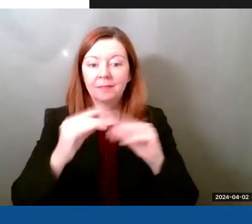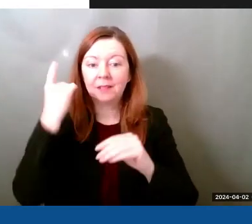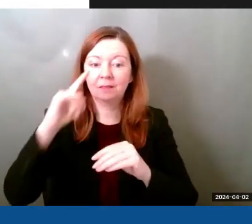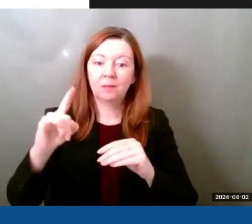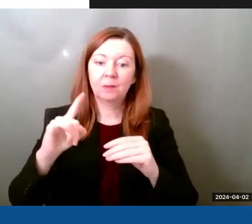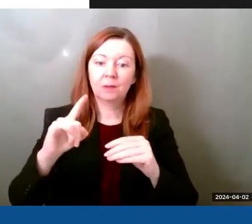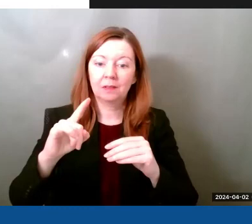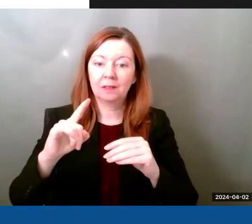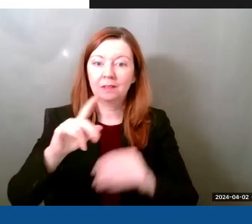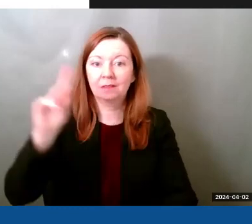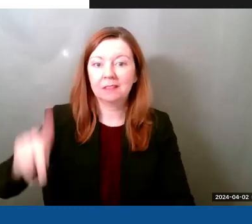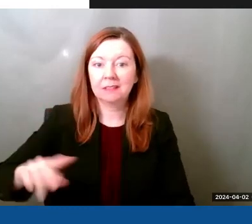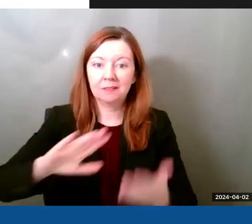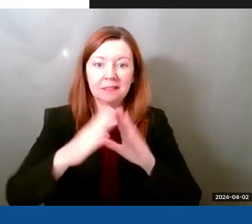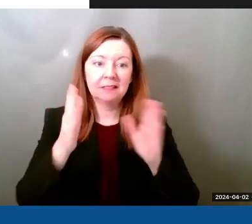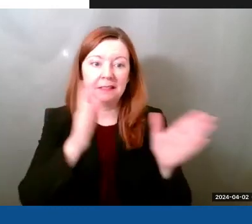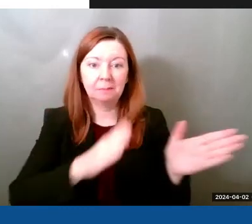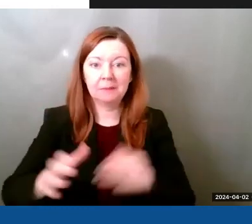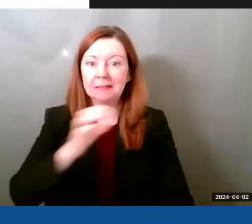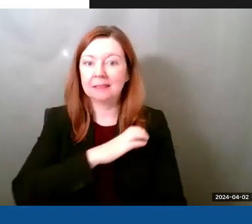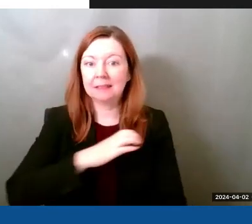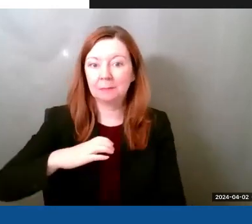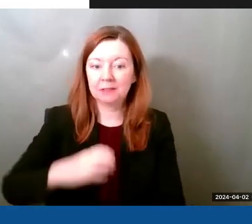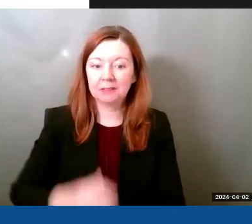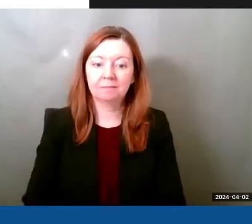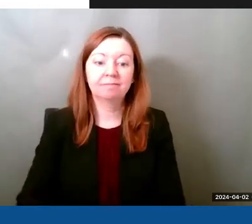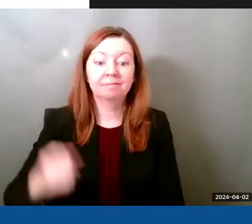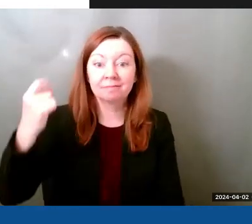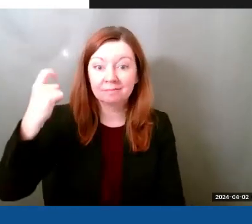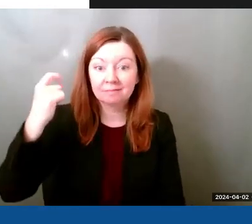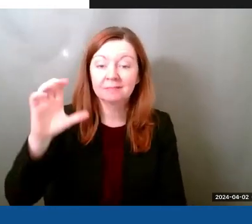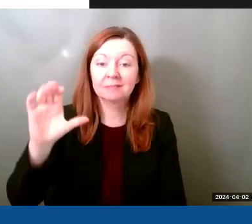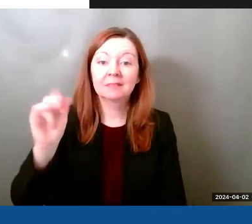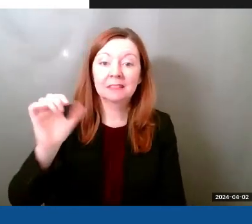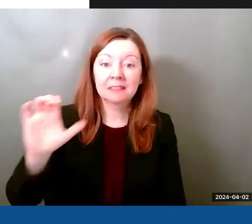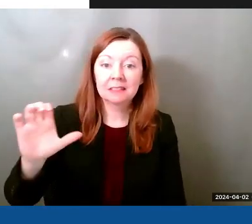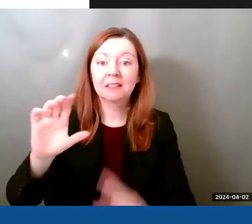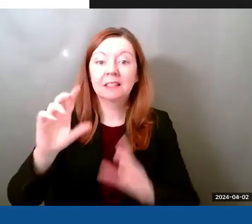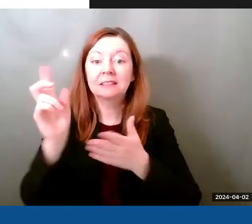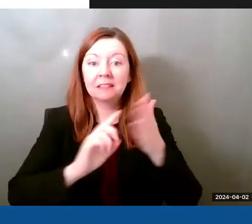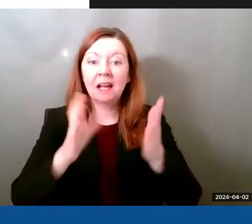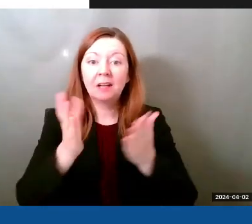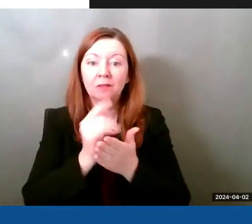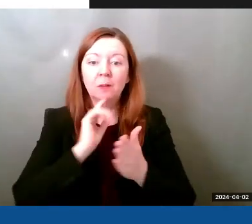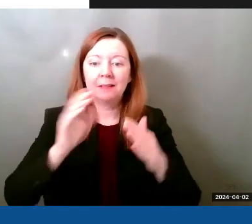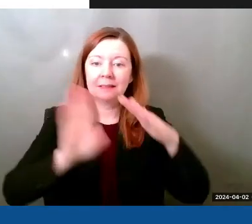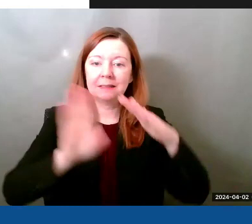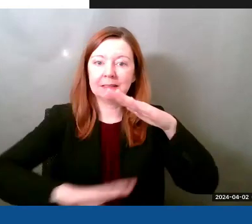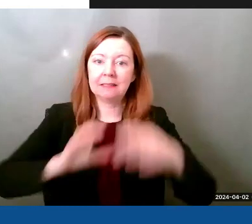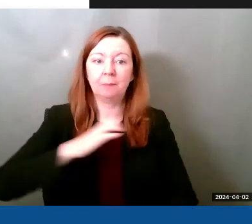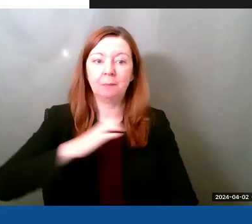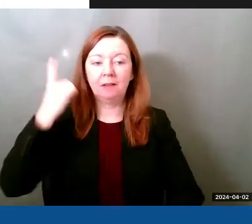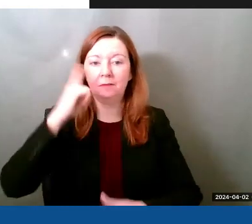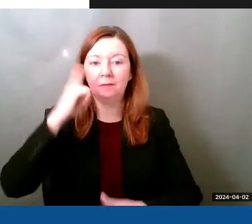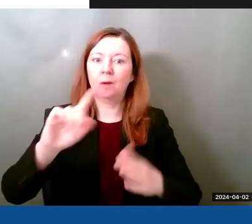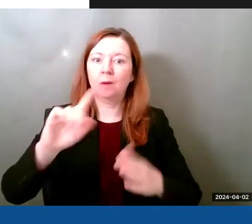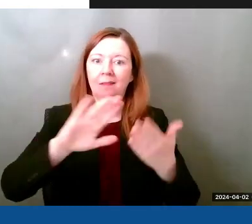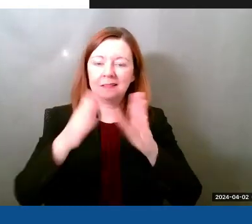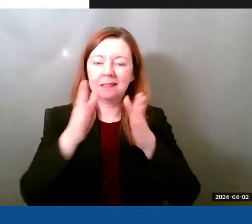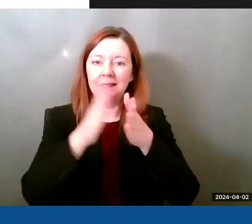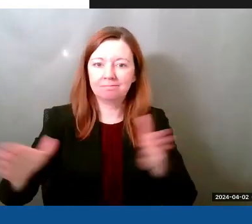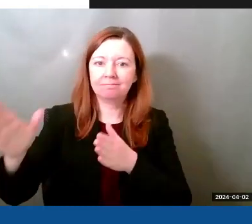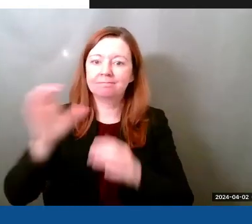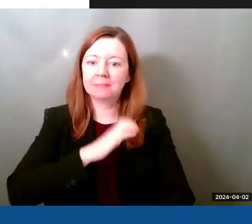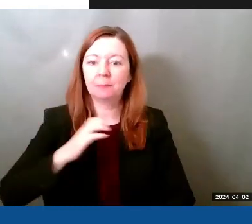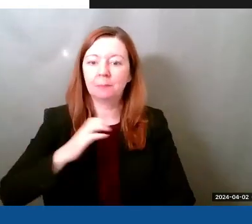City Planning Commission. The Civic Design Review Committee is a subcommittee of the City Planning Commission. Its